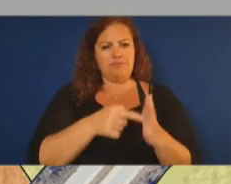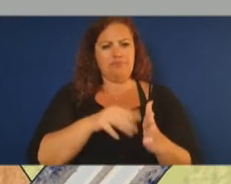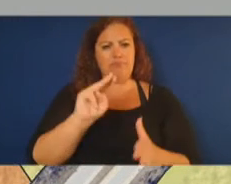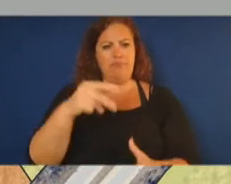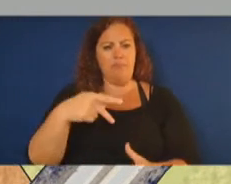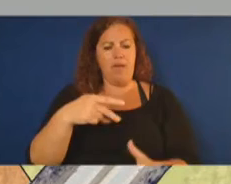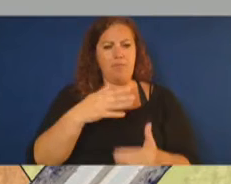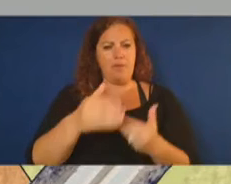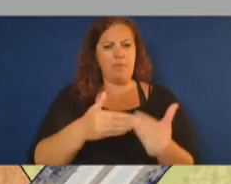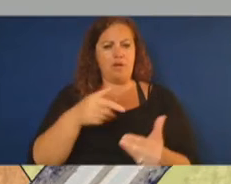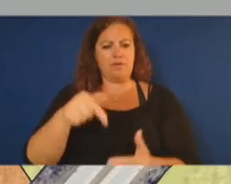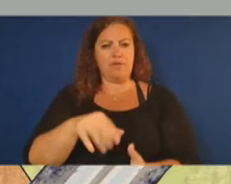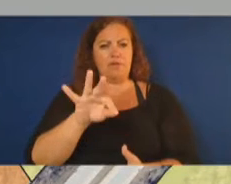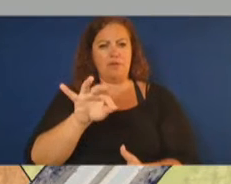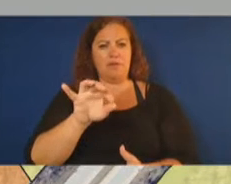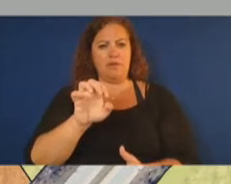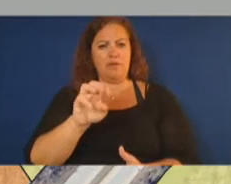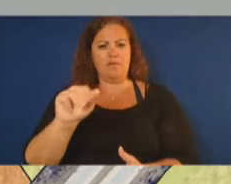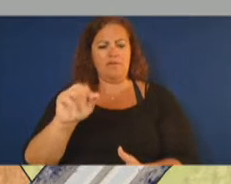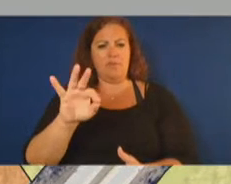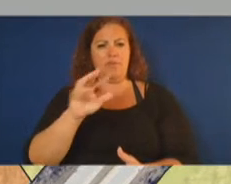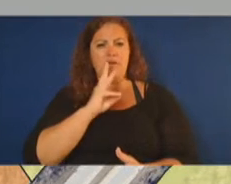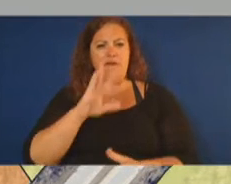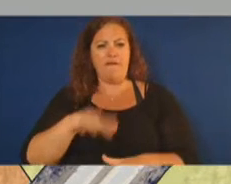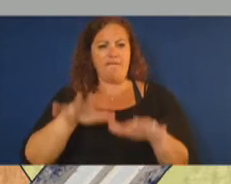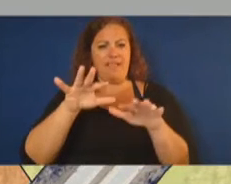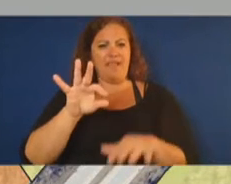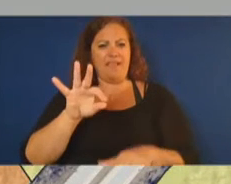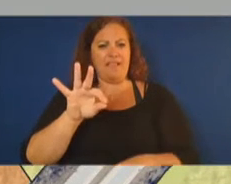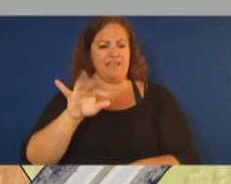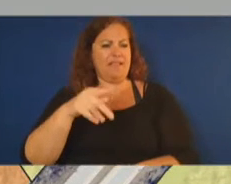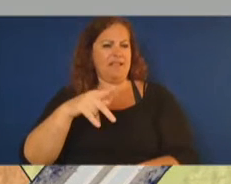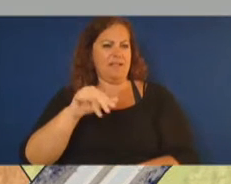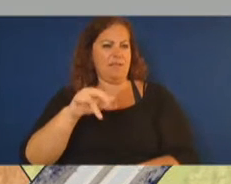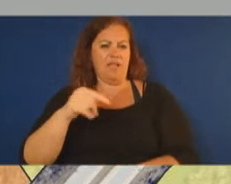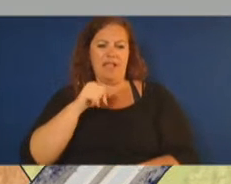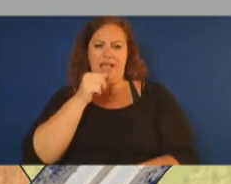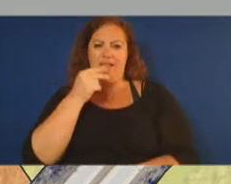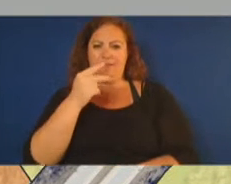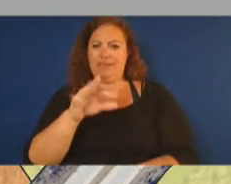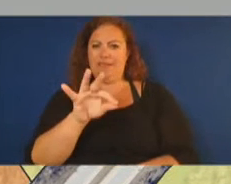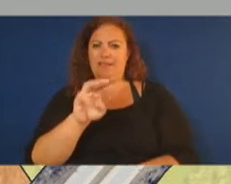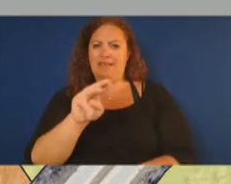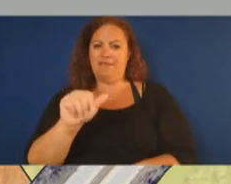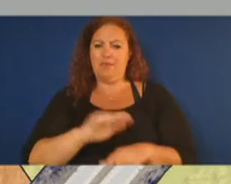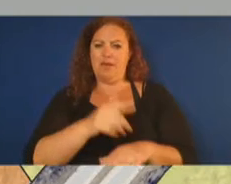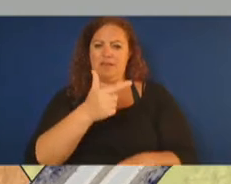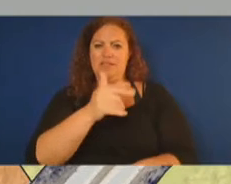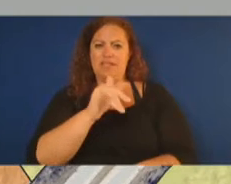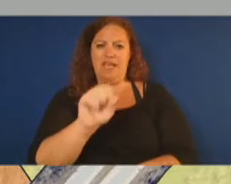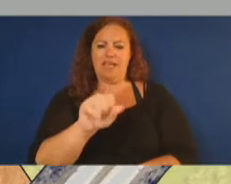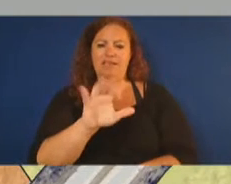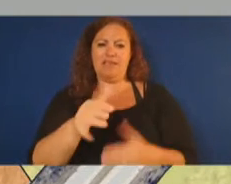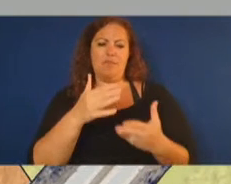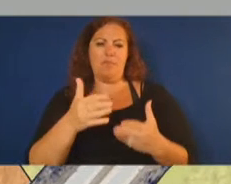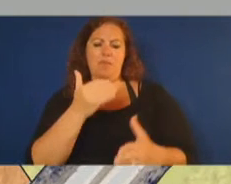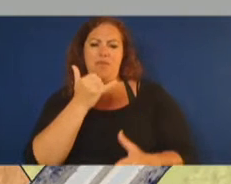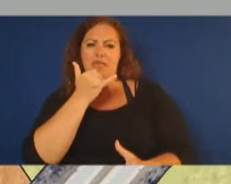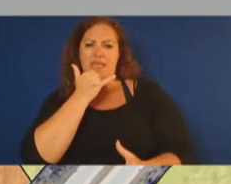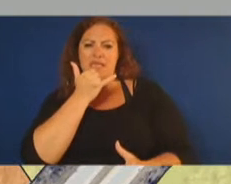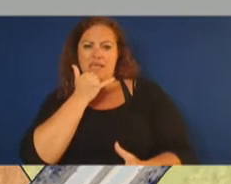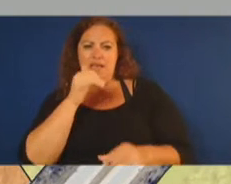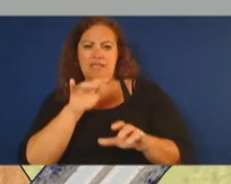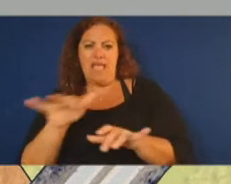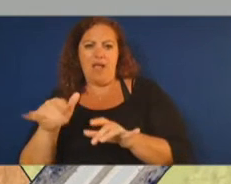process to FEMA flood plan I don't see any Fe delineations on our GIS side so that may have just been a typo from